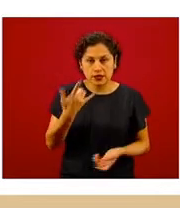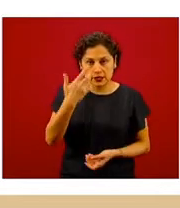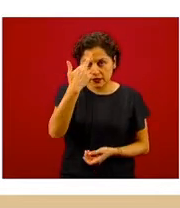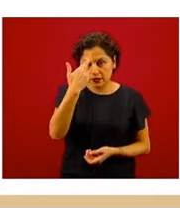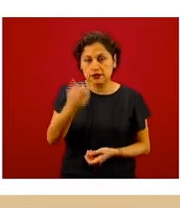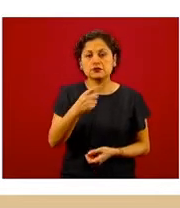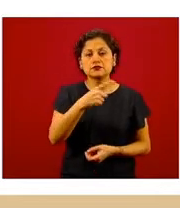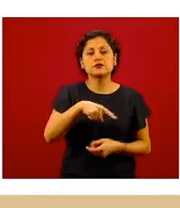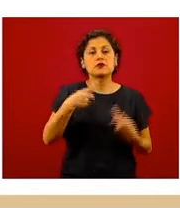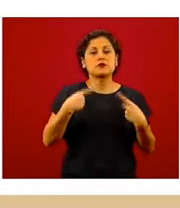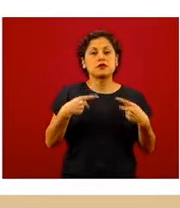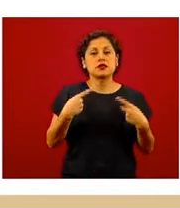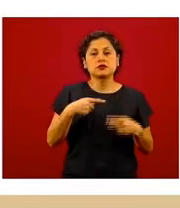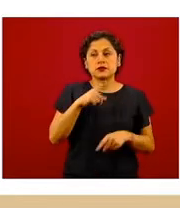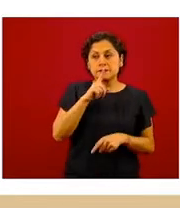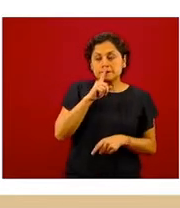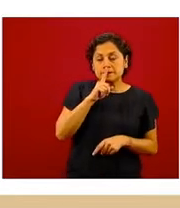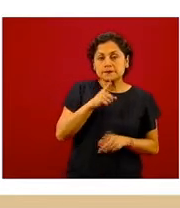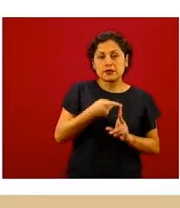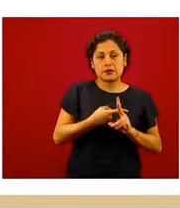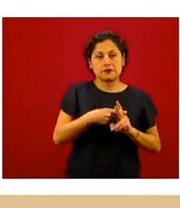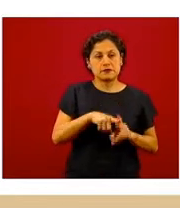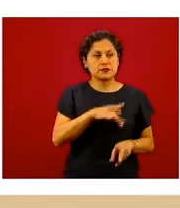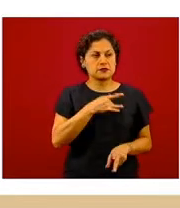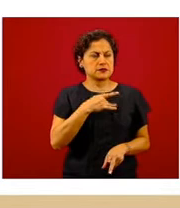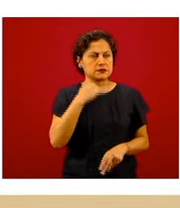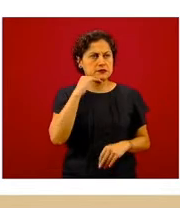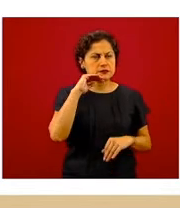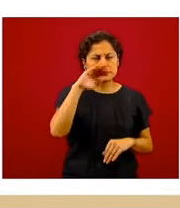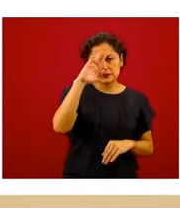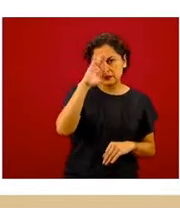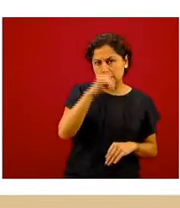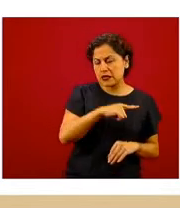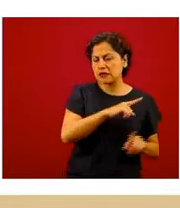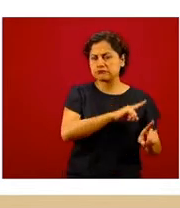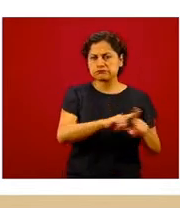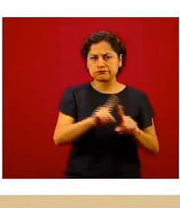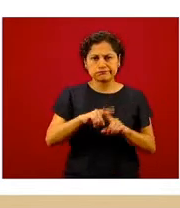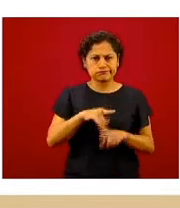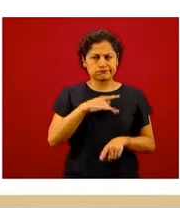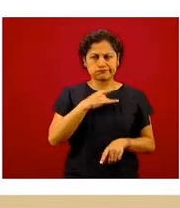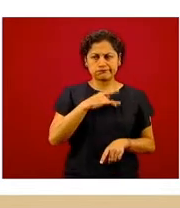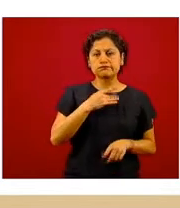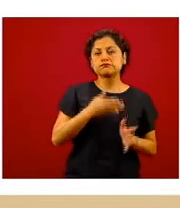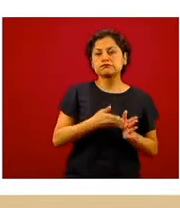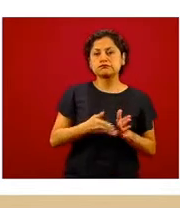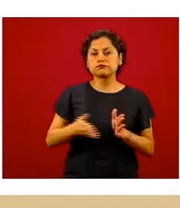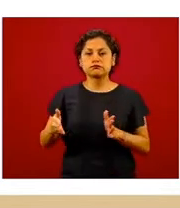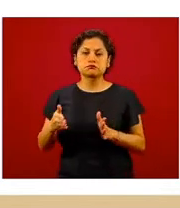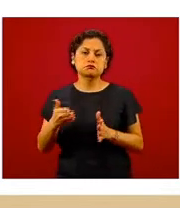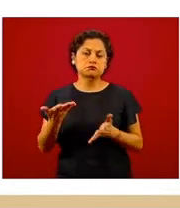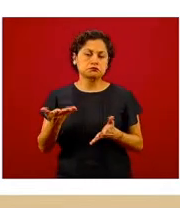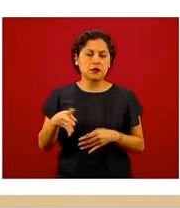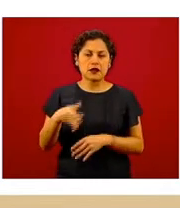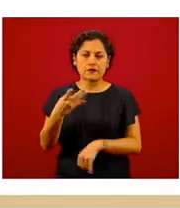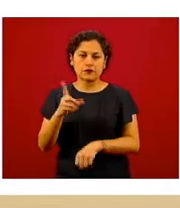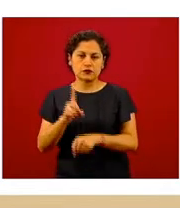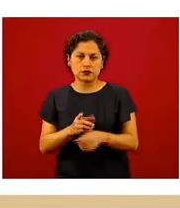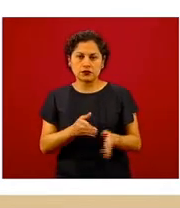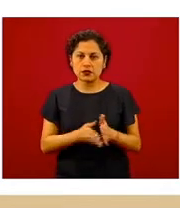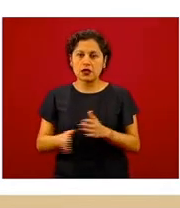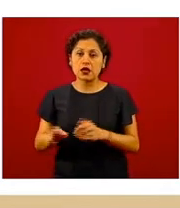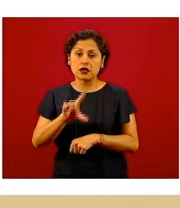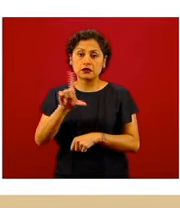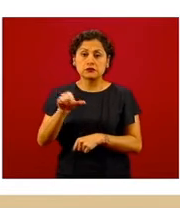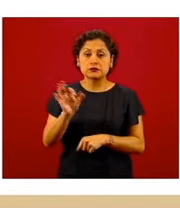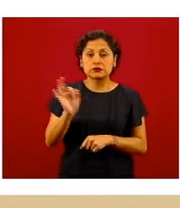because people don't necessarily seek medical attention within the first 24 hours of becoming infected. So these figures are based on the date